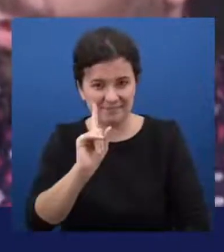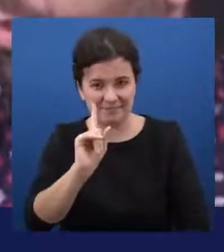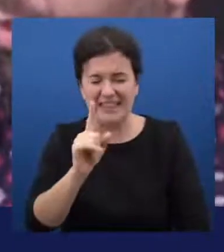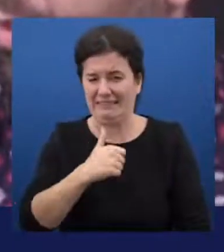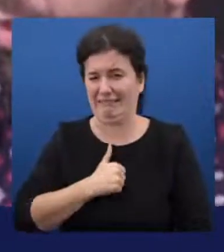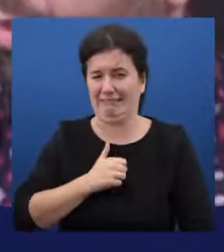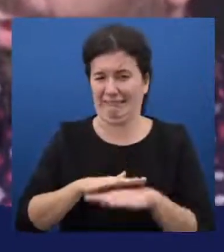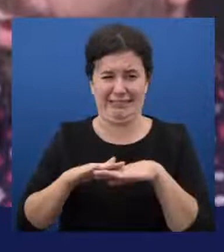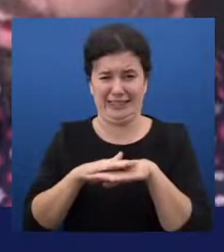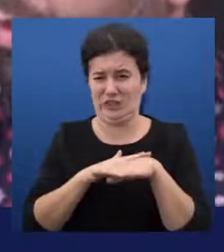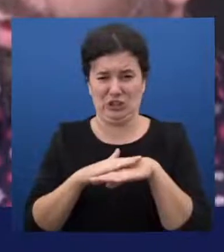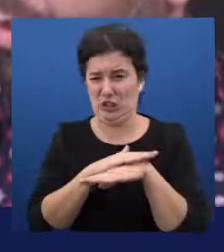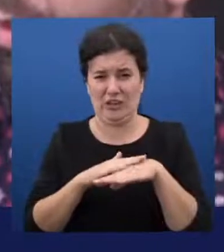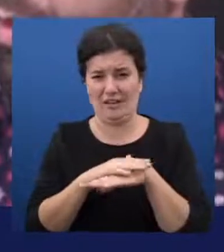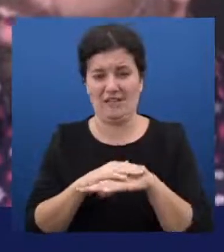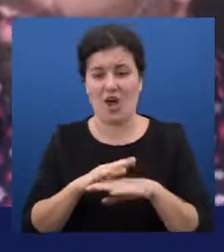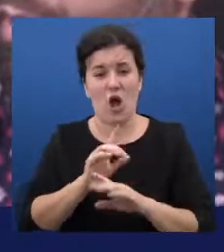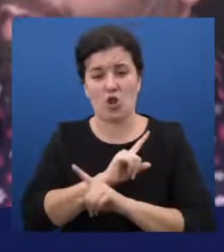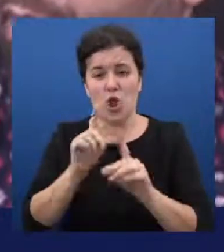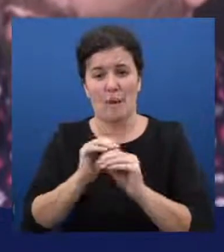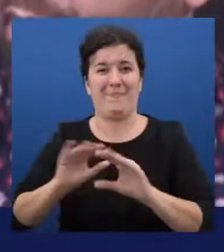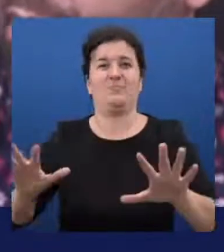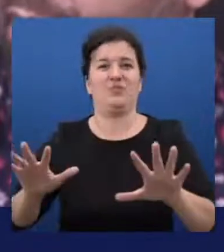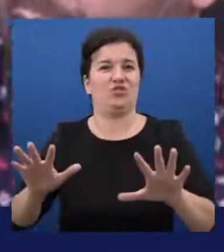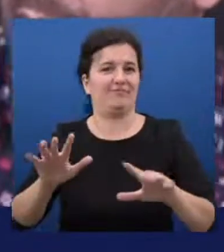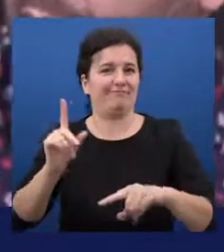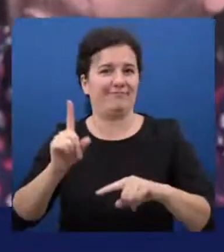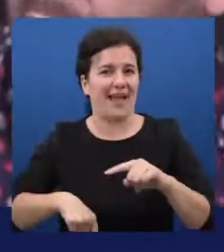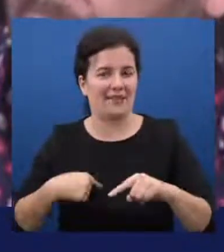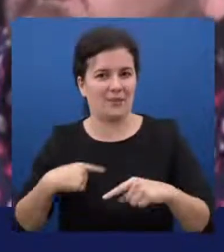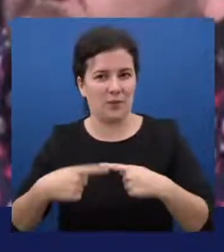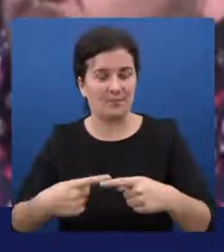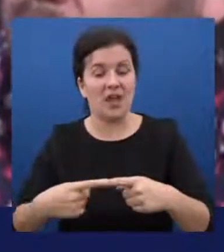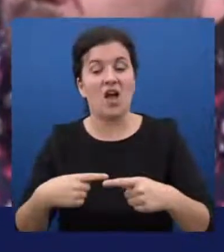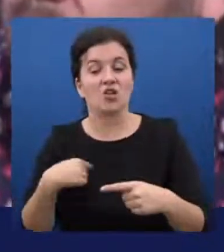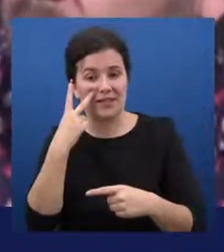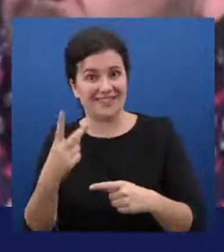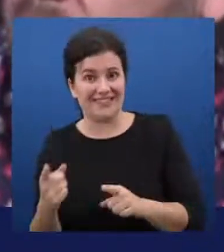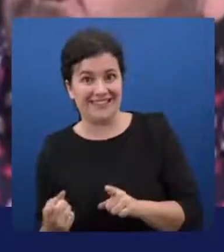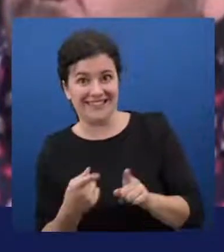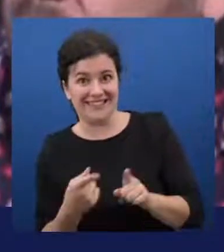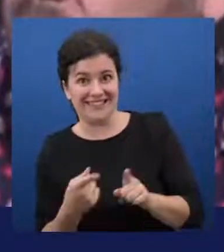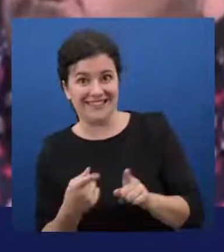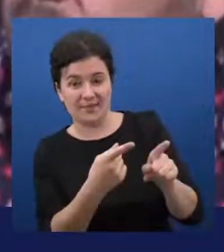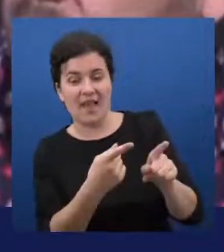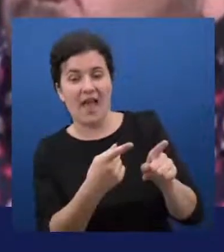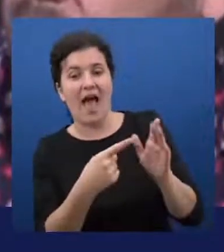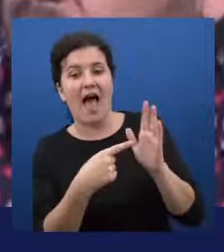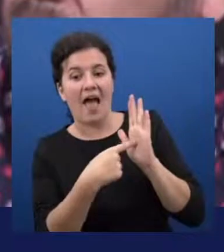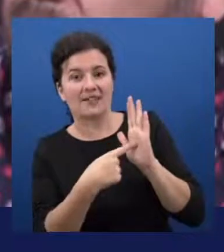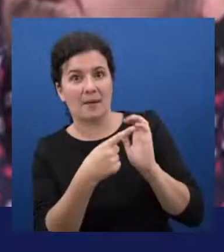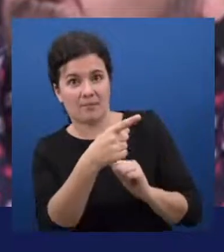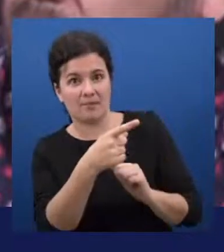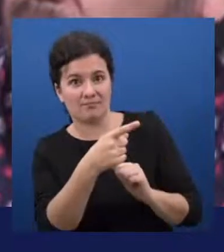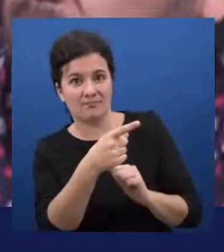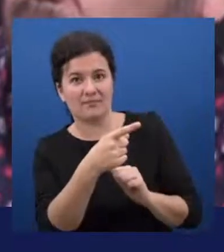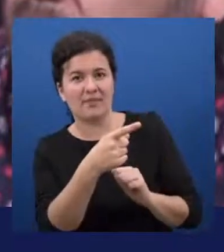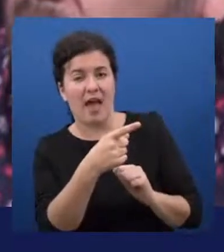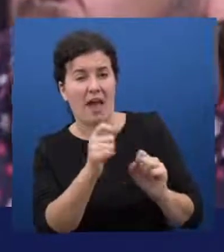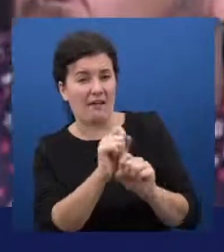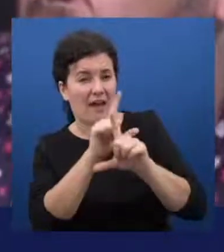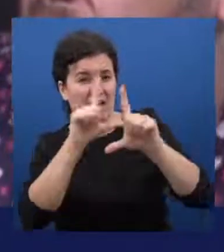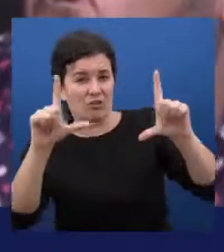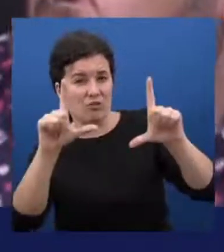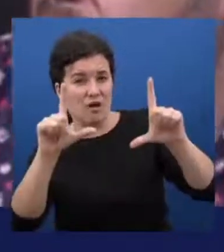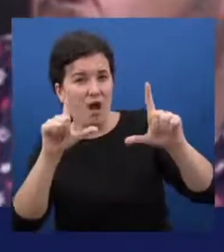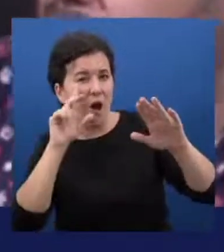I cannot use it. But you will see that you will get a URL. That's your prediction URL. And for the developers here, I think